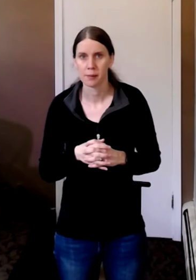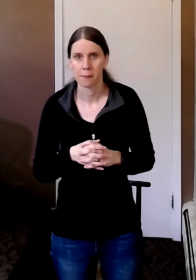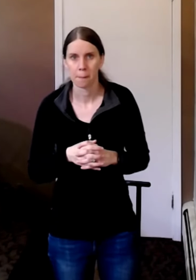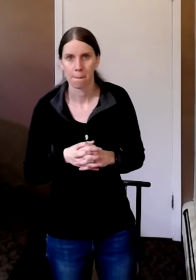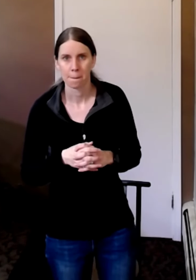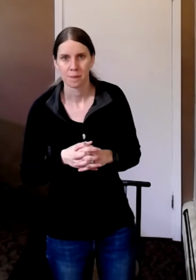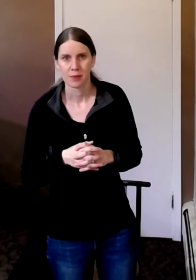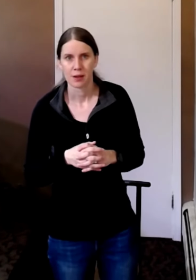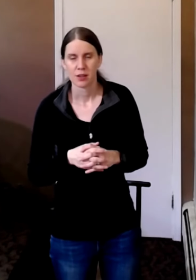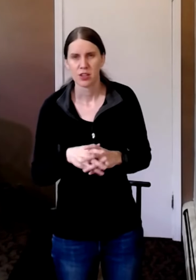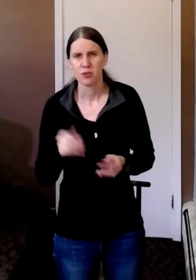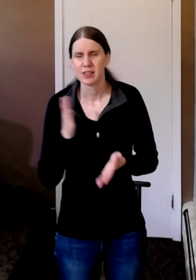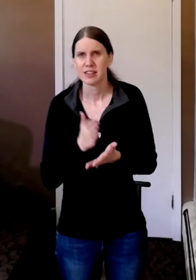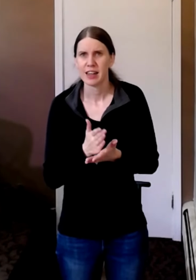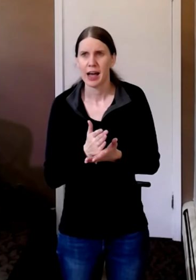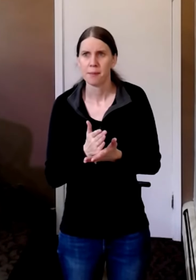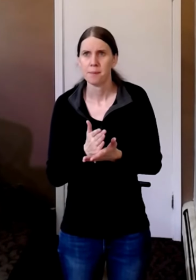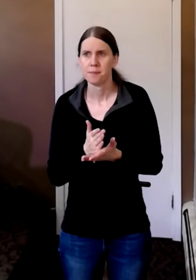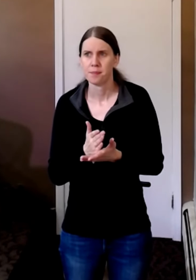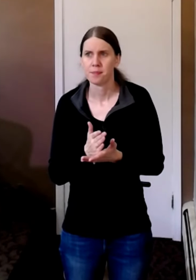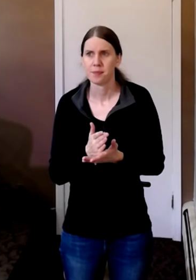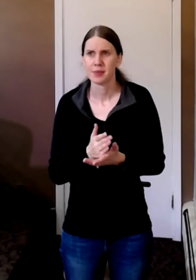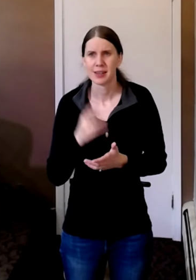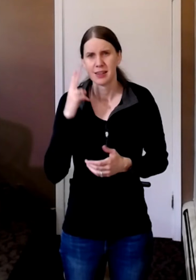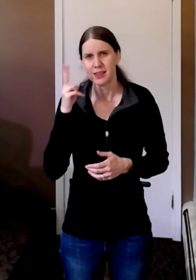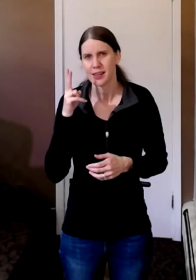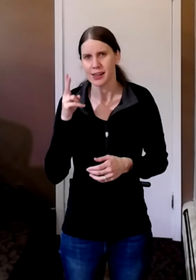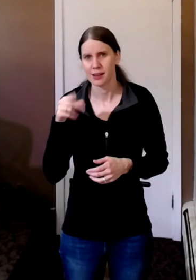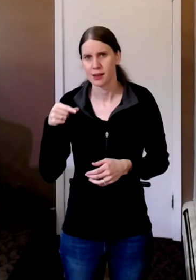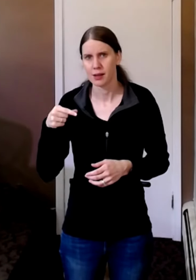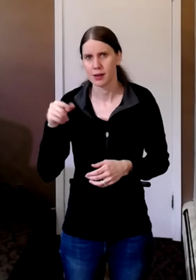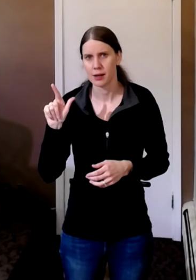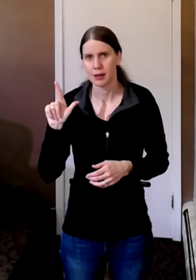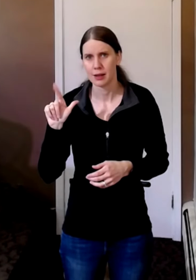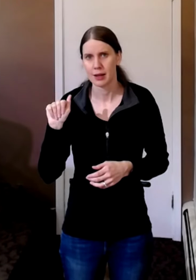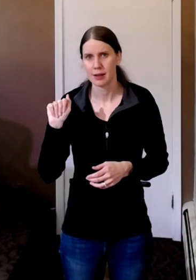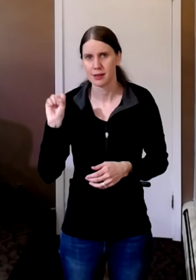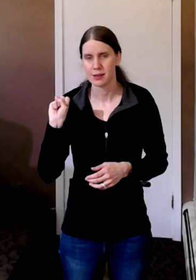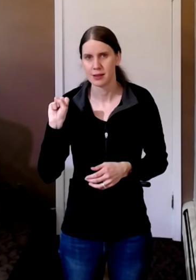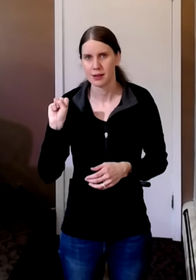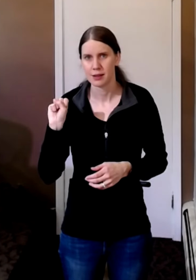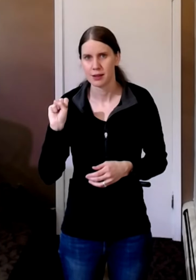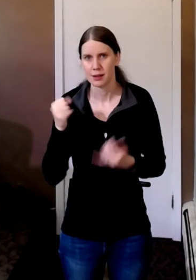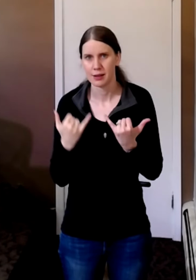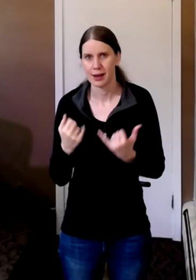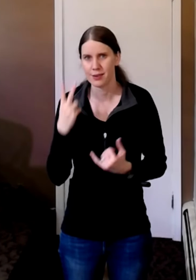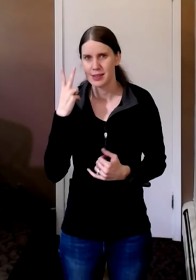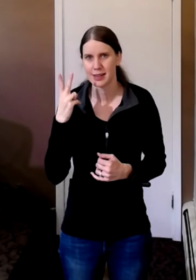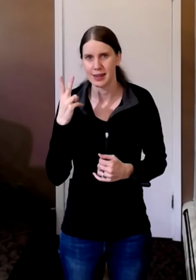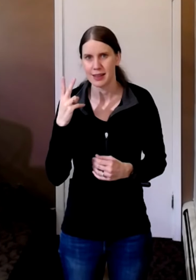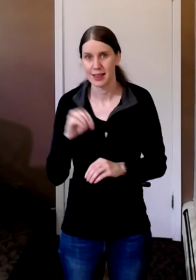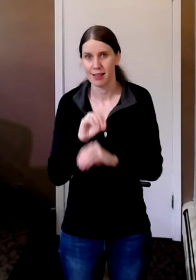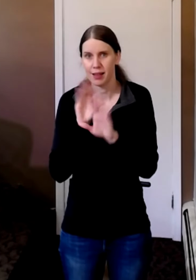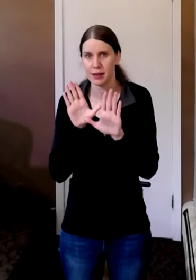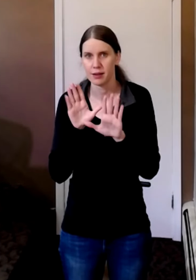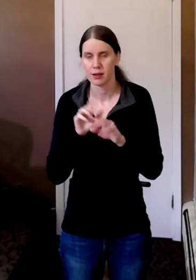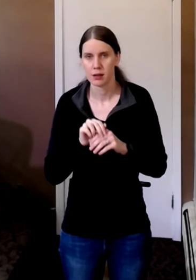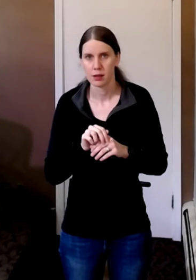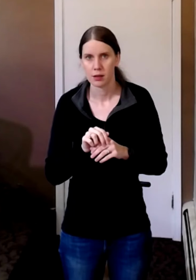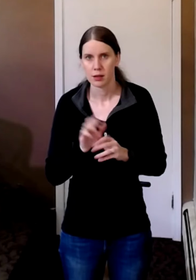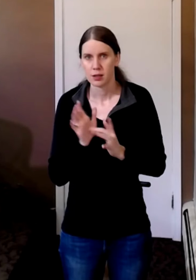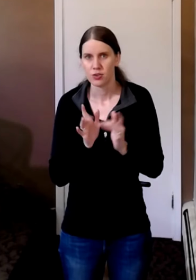You stop looking so much at the glass. And you start seeing the light.